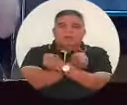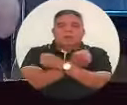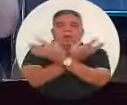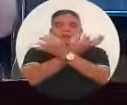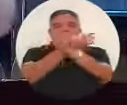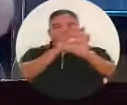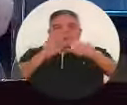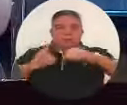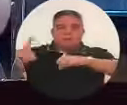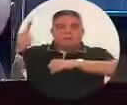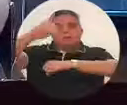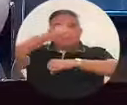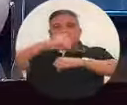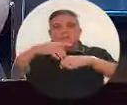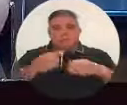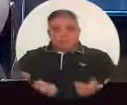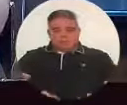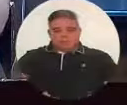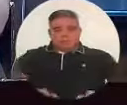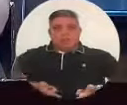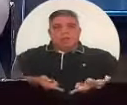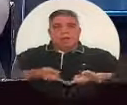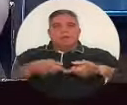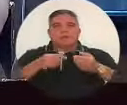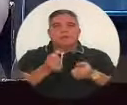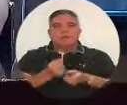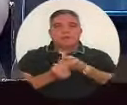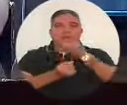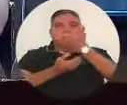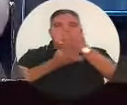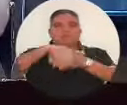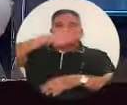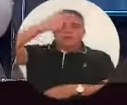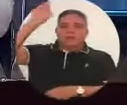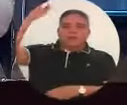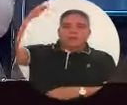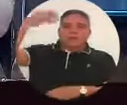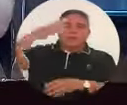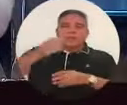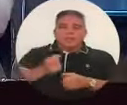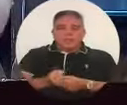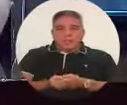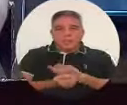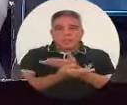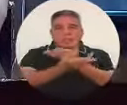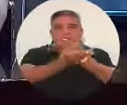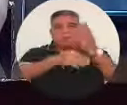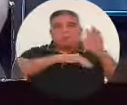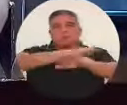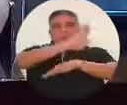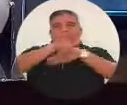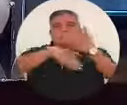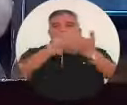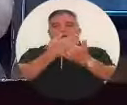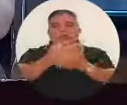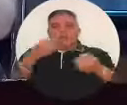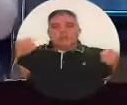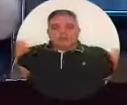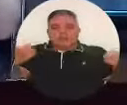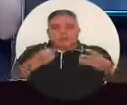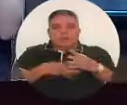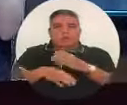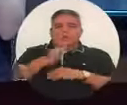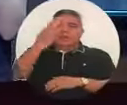pain. Love and freedom, life and warmth, grace that blows